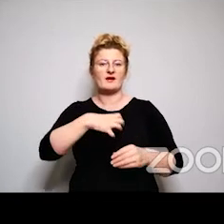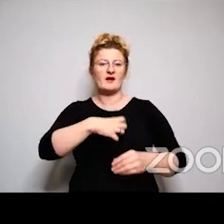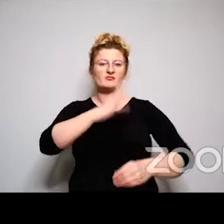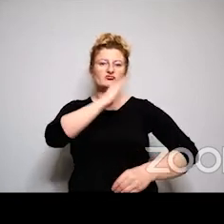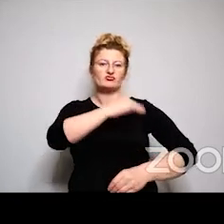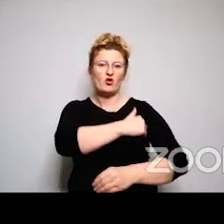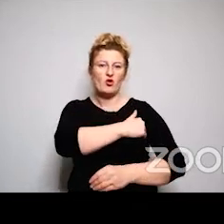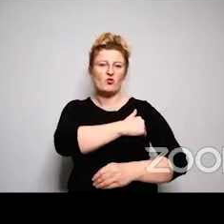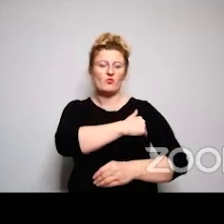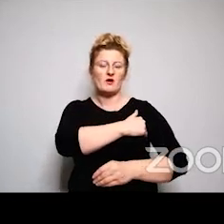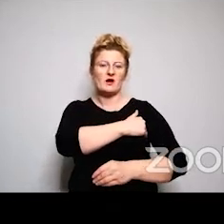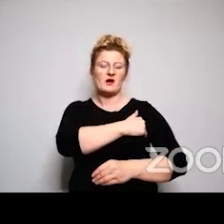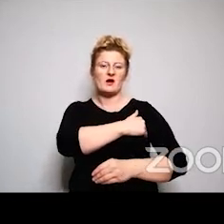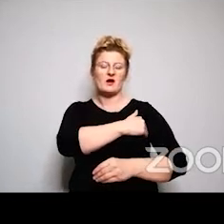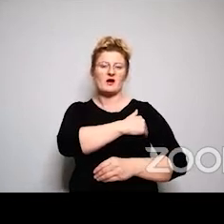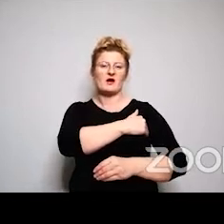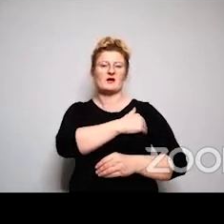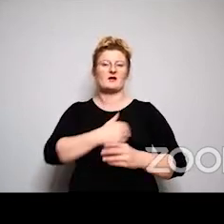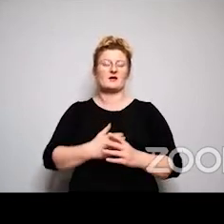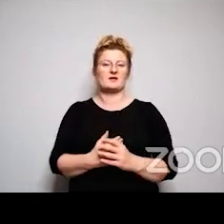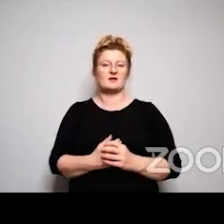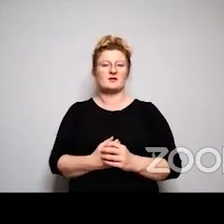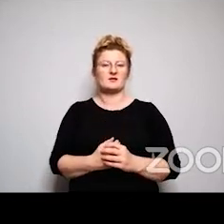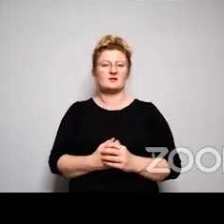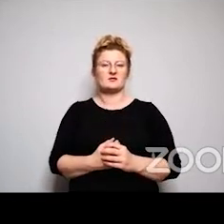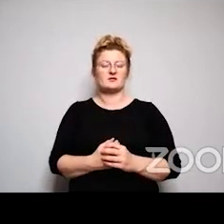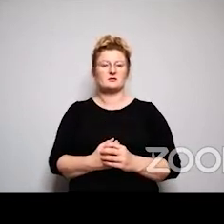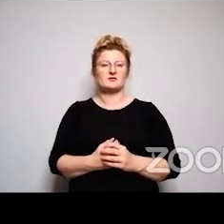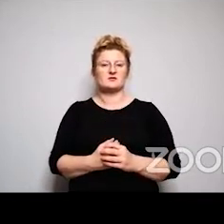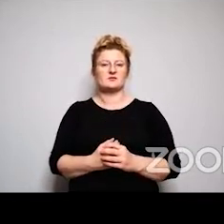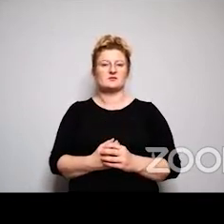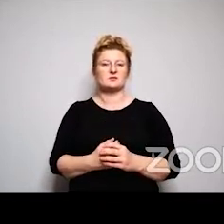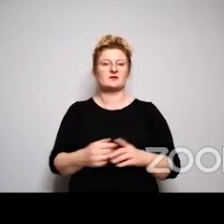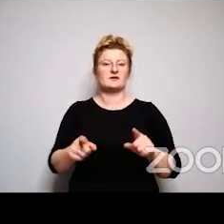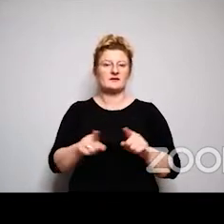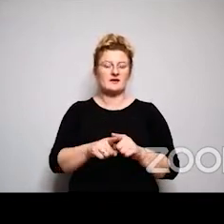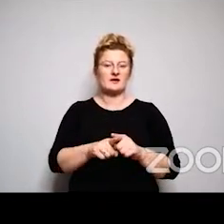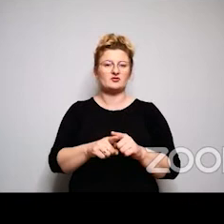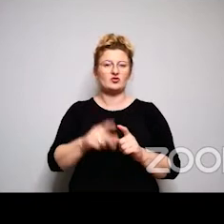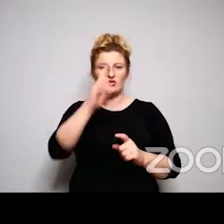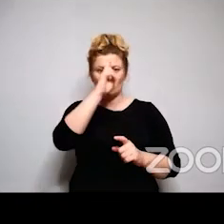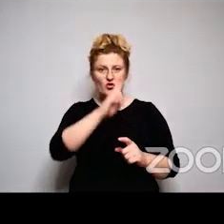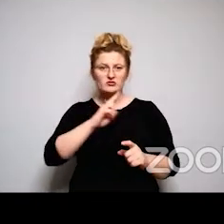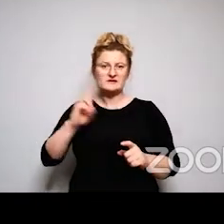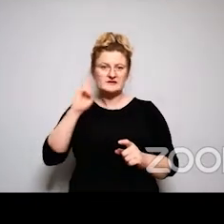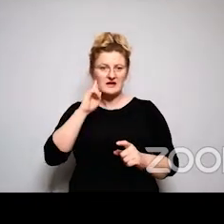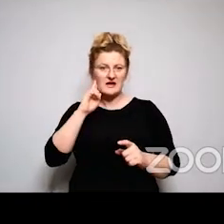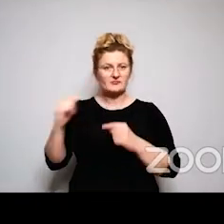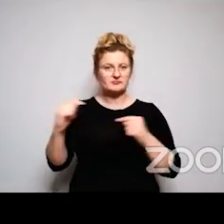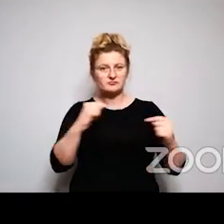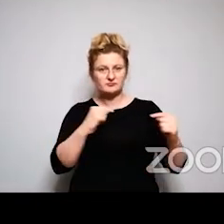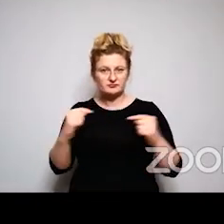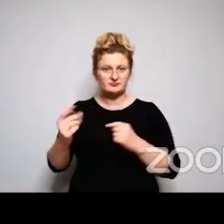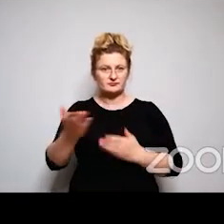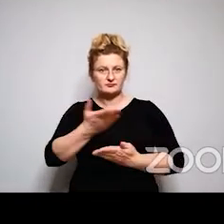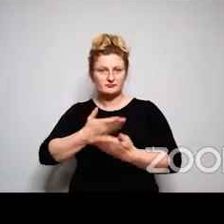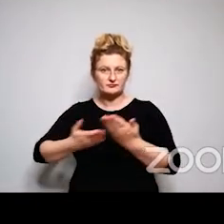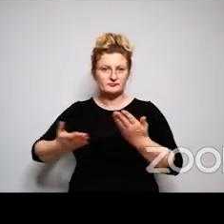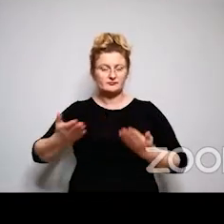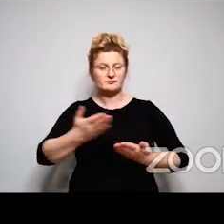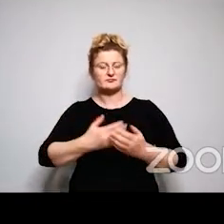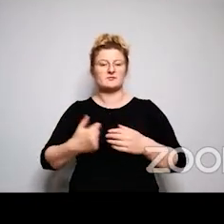single mom with a grandma and 2 children, so all of them have to take part of it. And it's